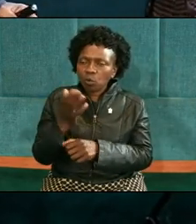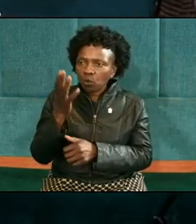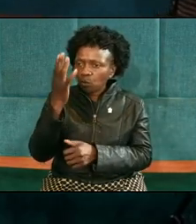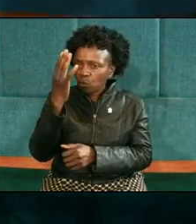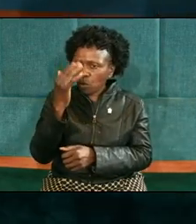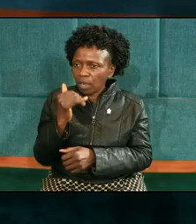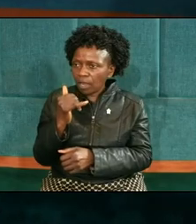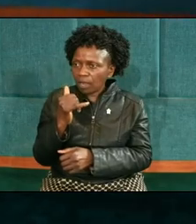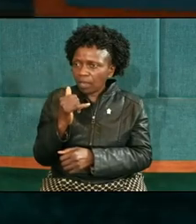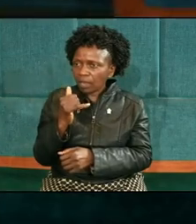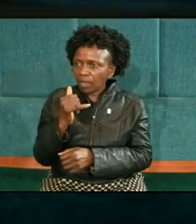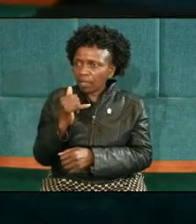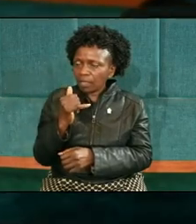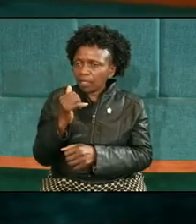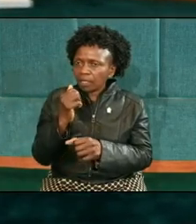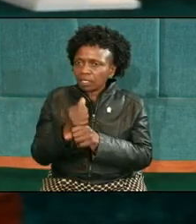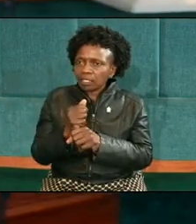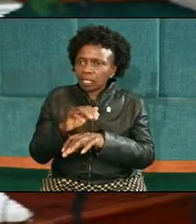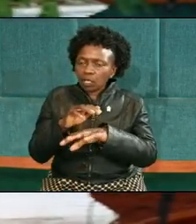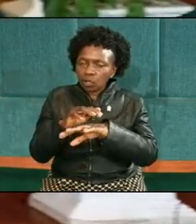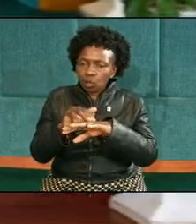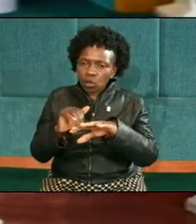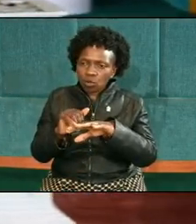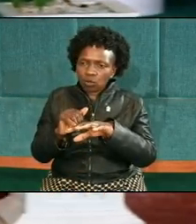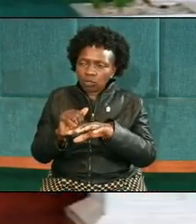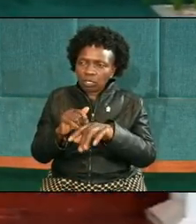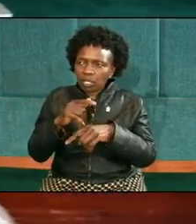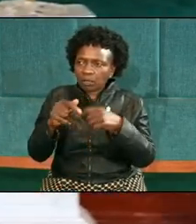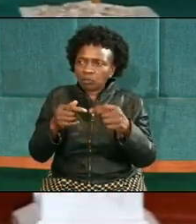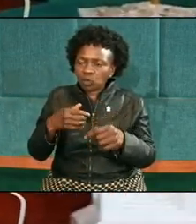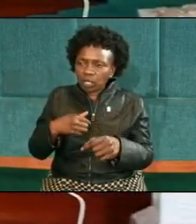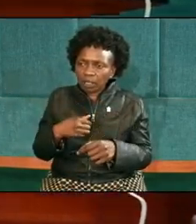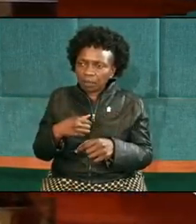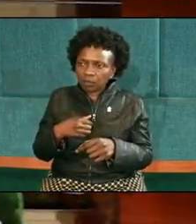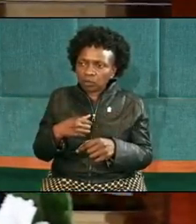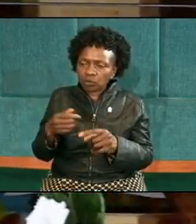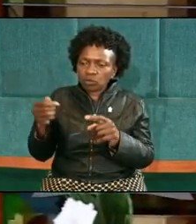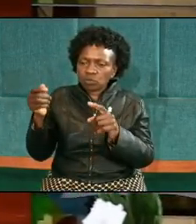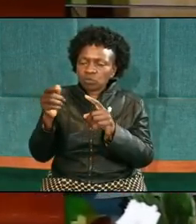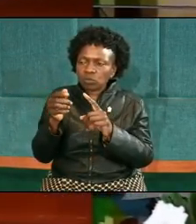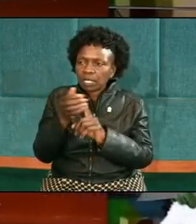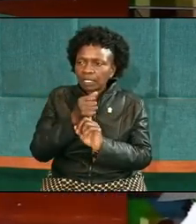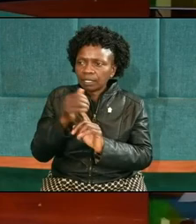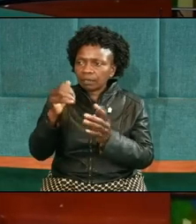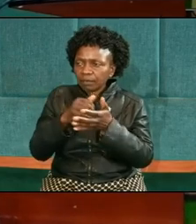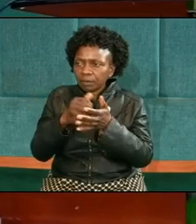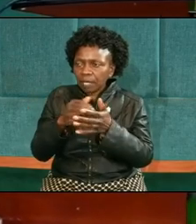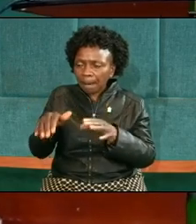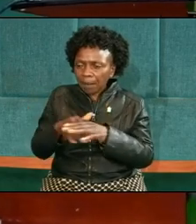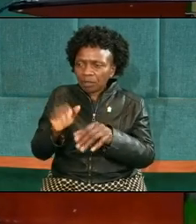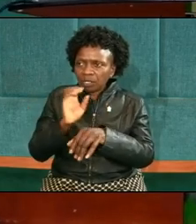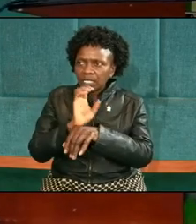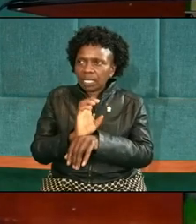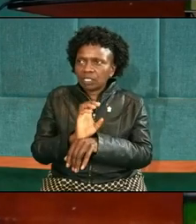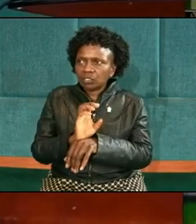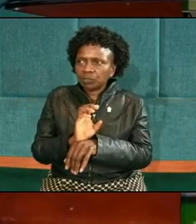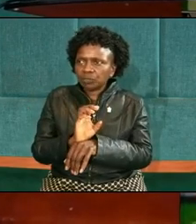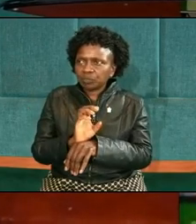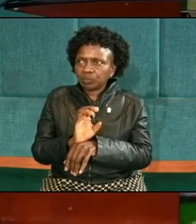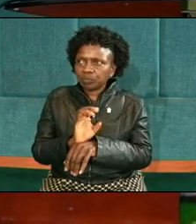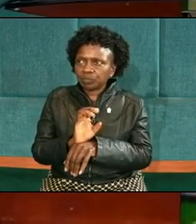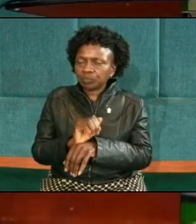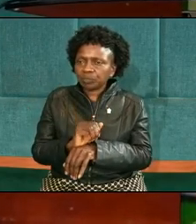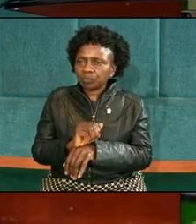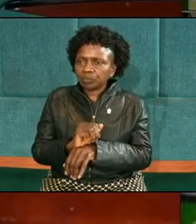the call came to him to get involved as a member of the church in good and regular standing, as an